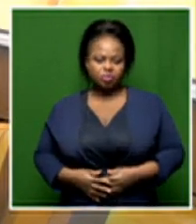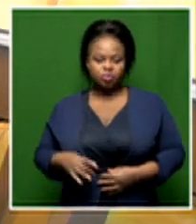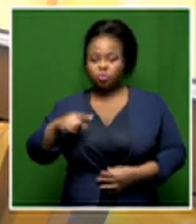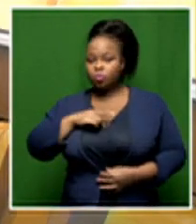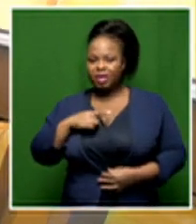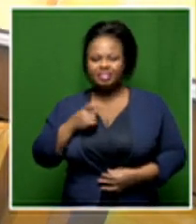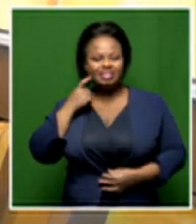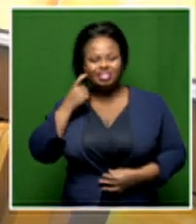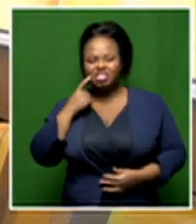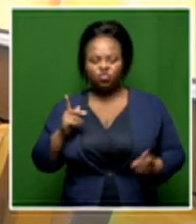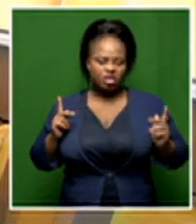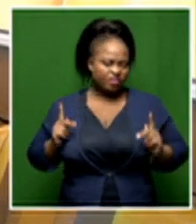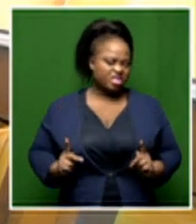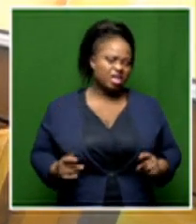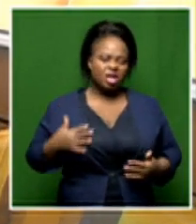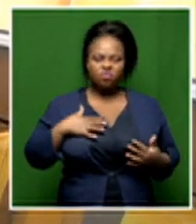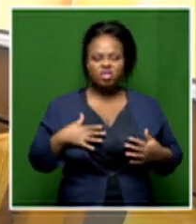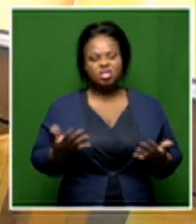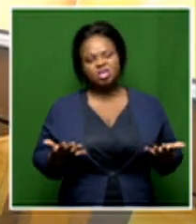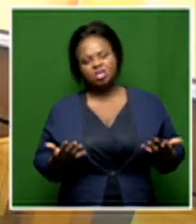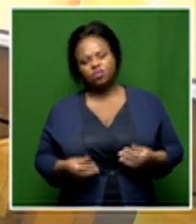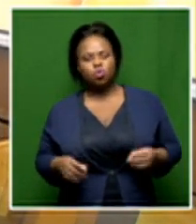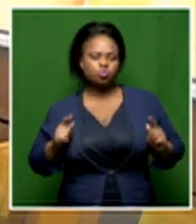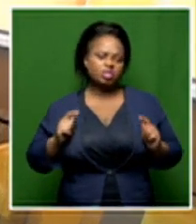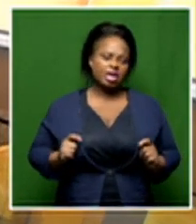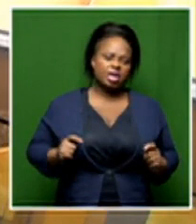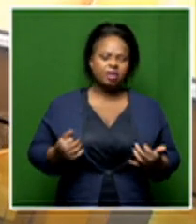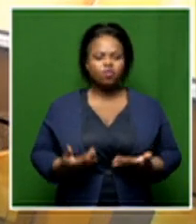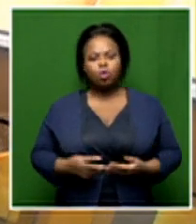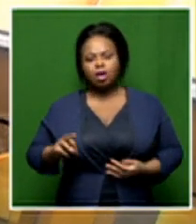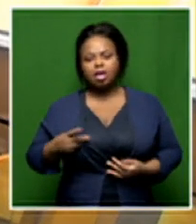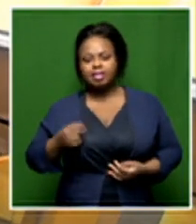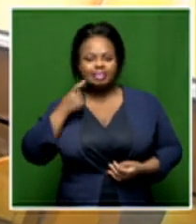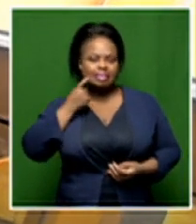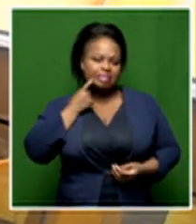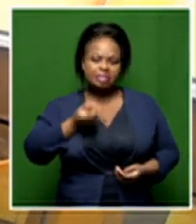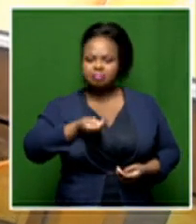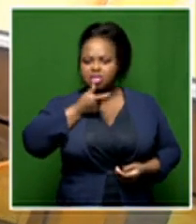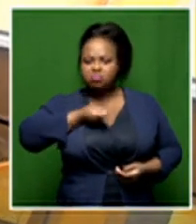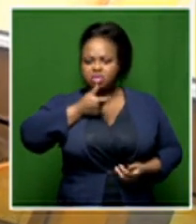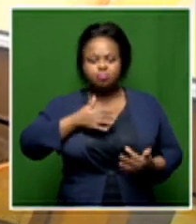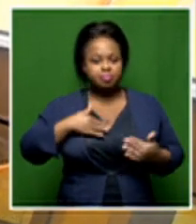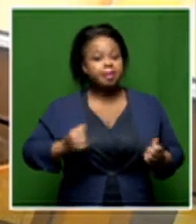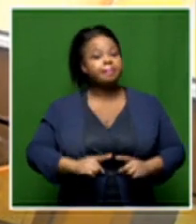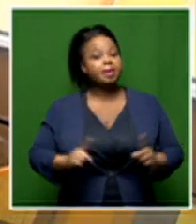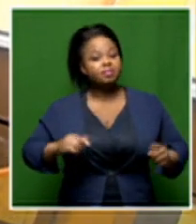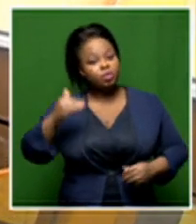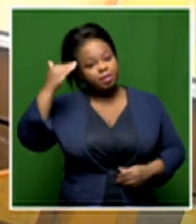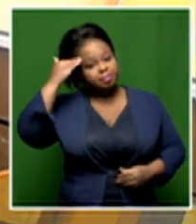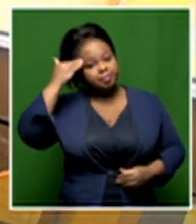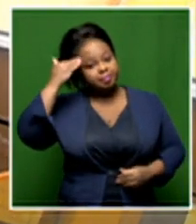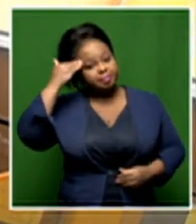deal with the physical symptoms and, all the more practical issues that go along with it. But when it comes to